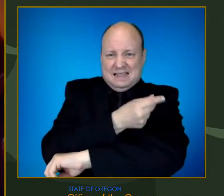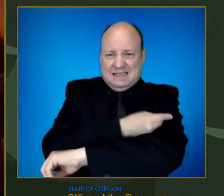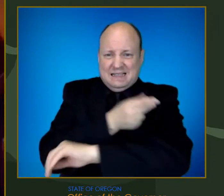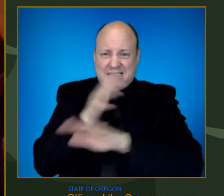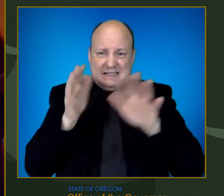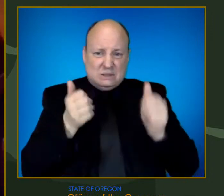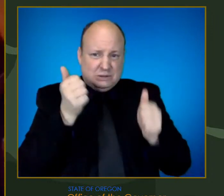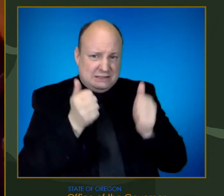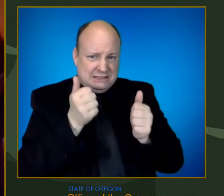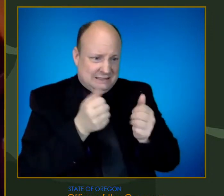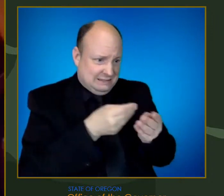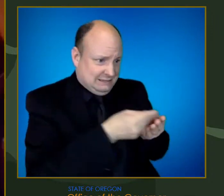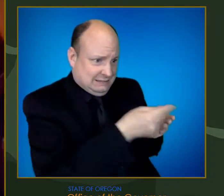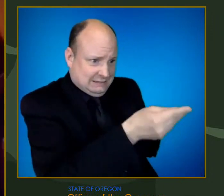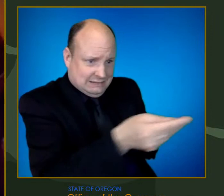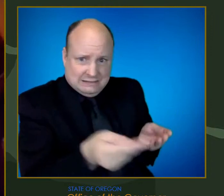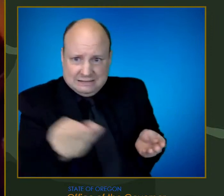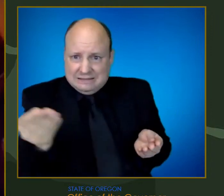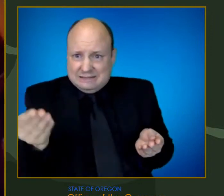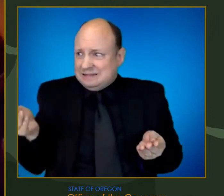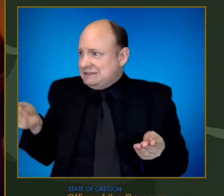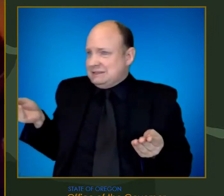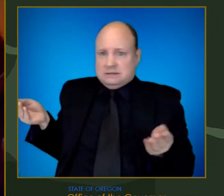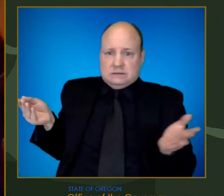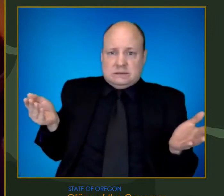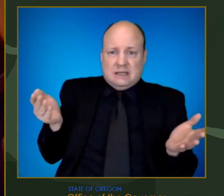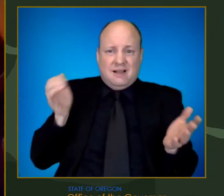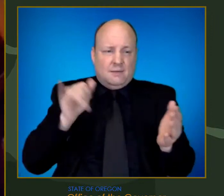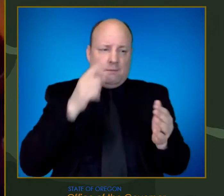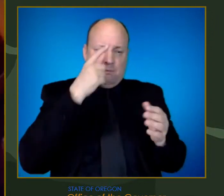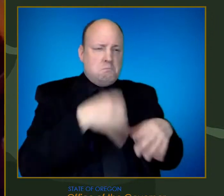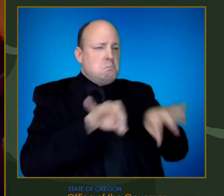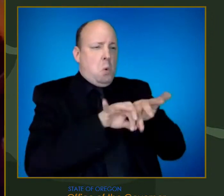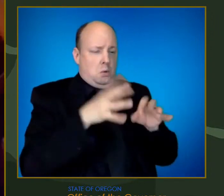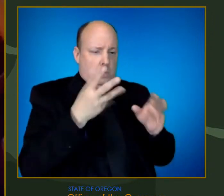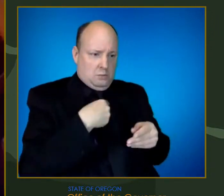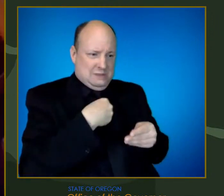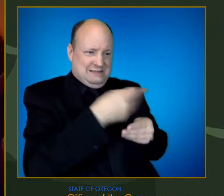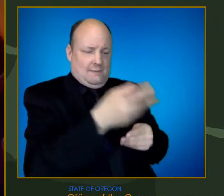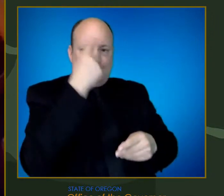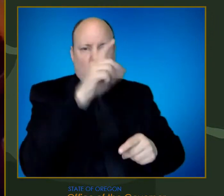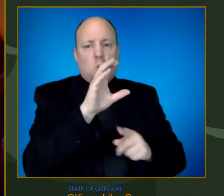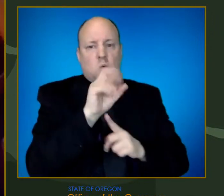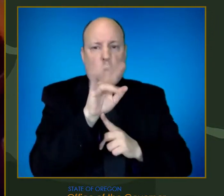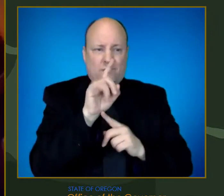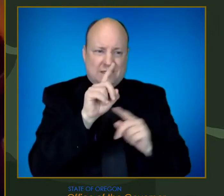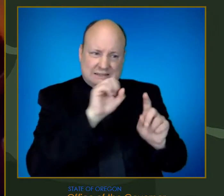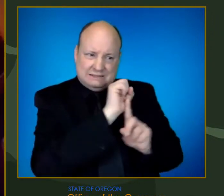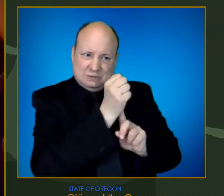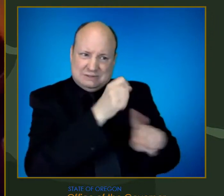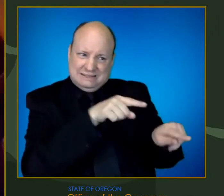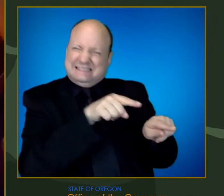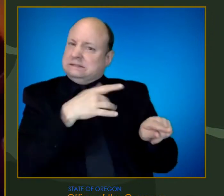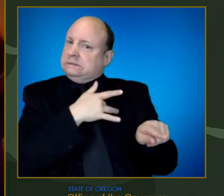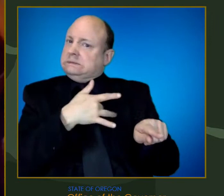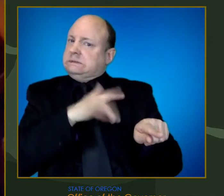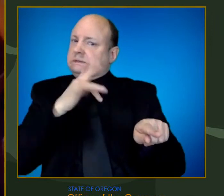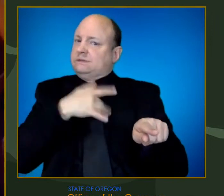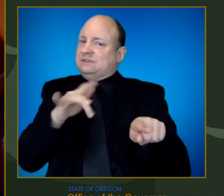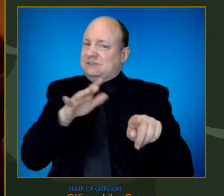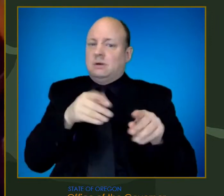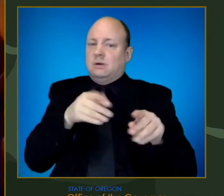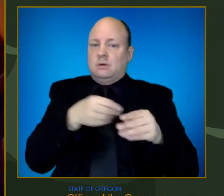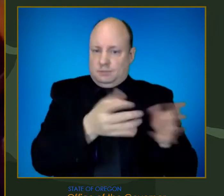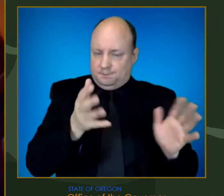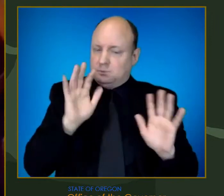pandemic. Our data shows we need to do more to get to our hardest hit communities, to get them vaccinated, especially